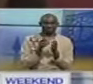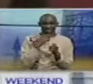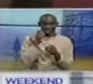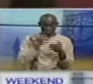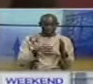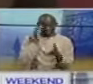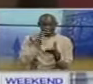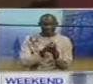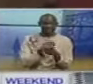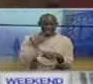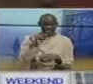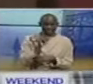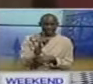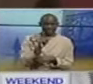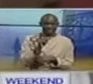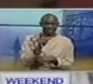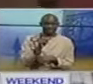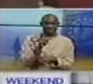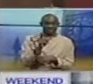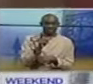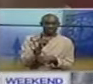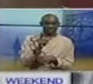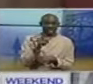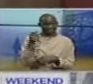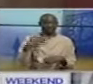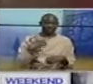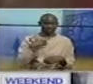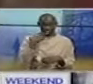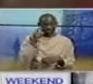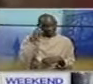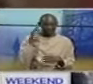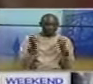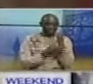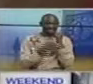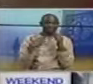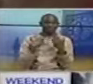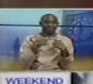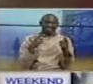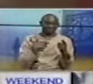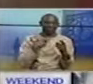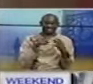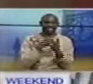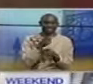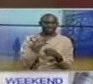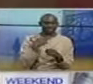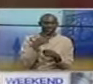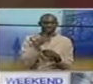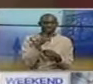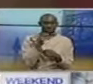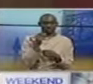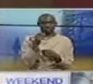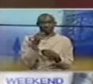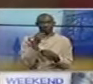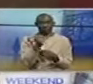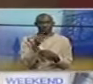saying what I believe is right. Though sometimes people take it badly, but I believe that that's where it started, around 2005-2006,